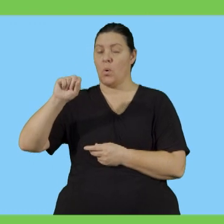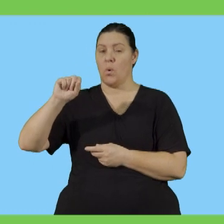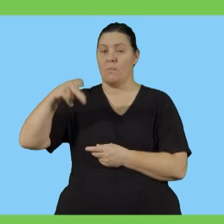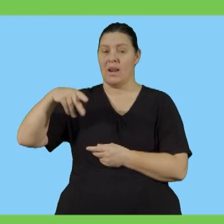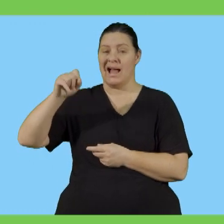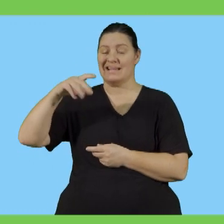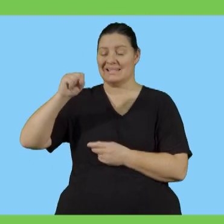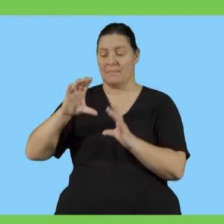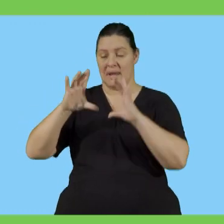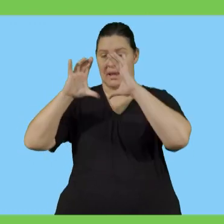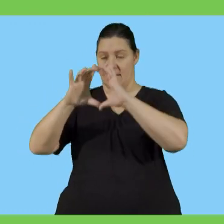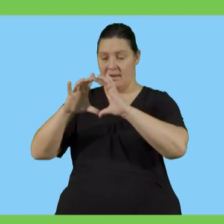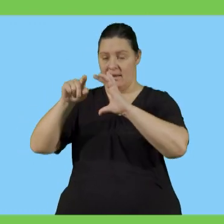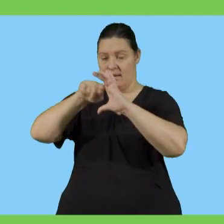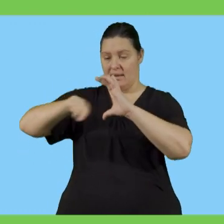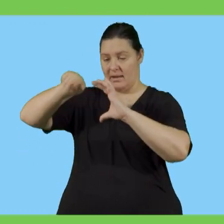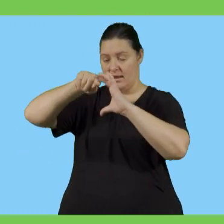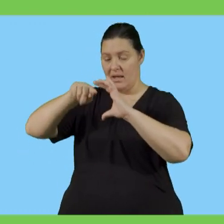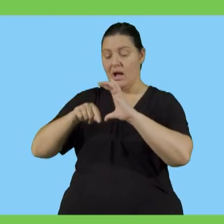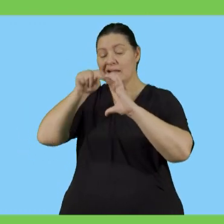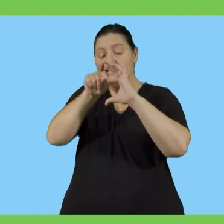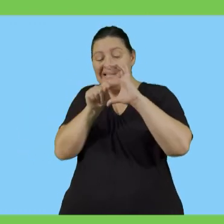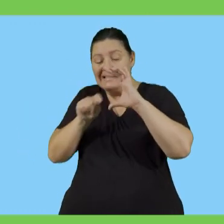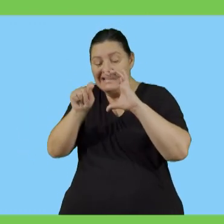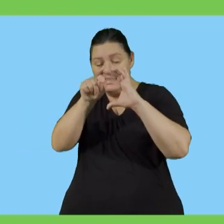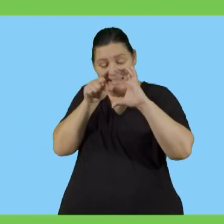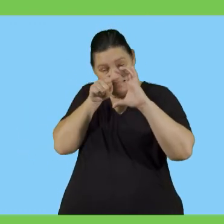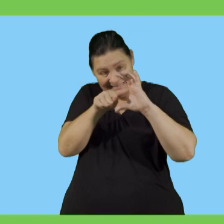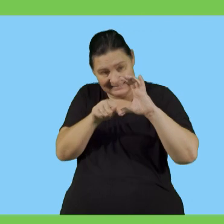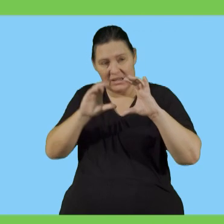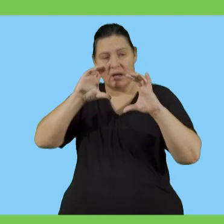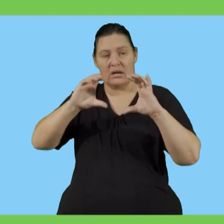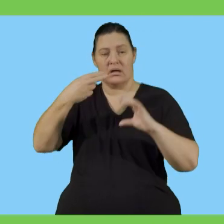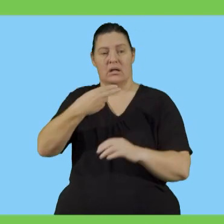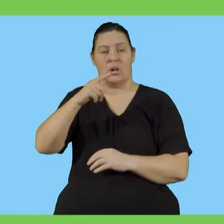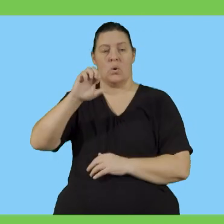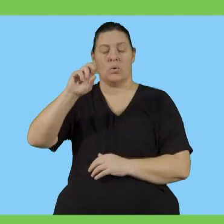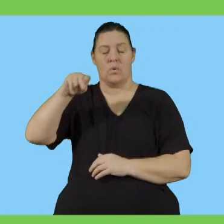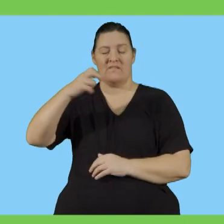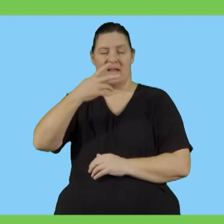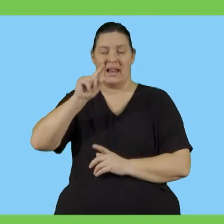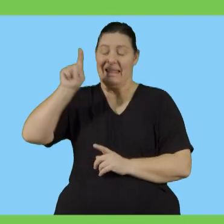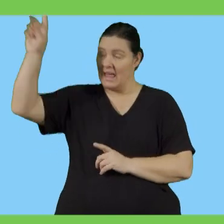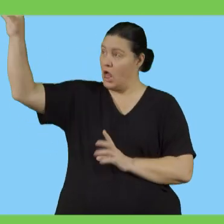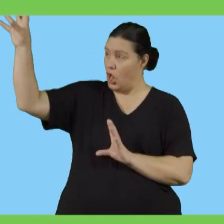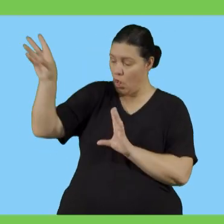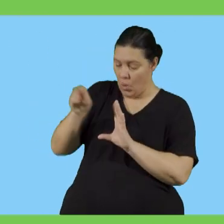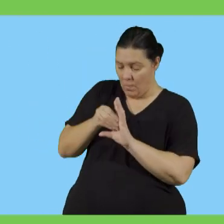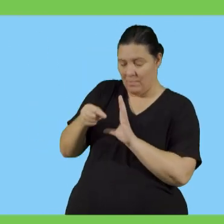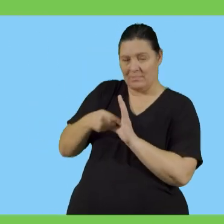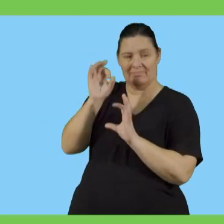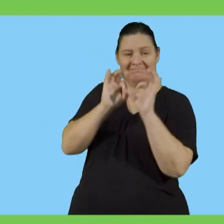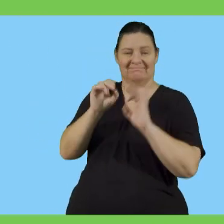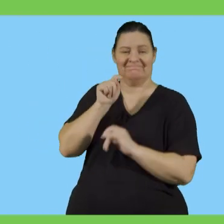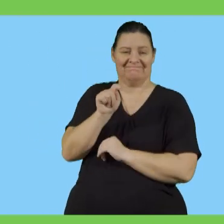contains chlorophyll, which is a pigment that is responsible for absorbing light energy, for absorbing